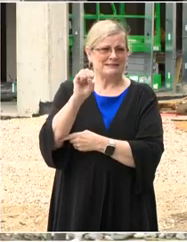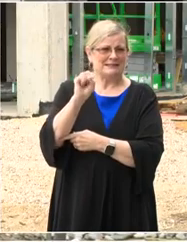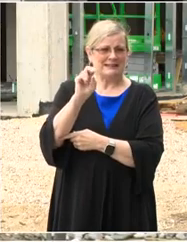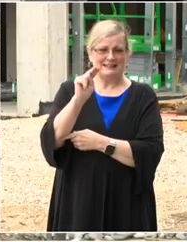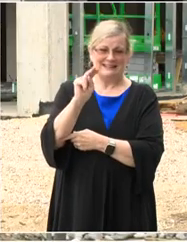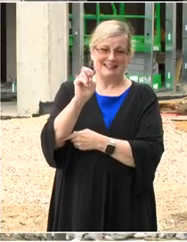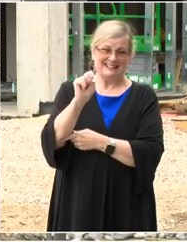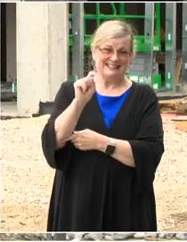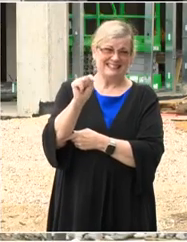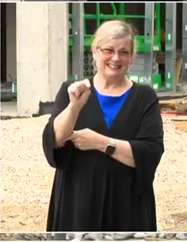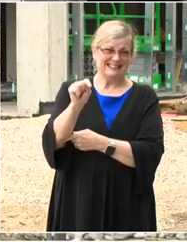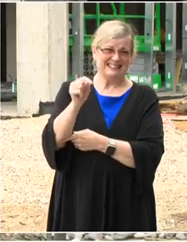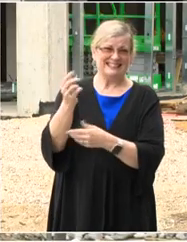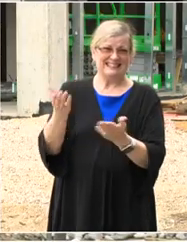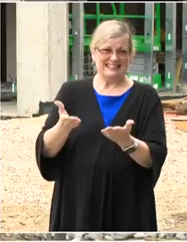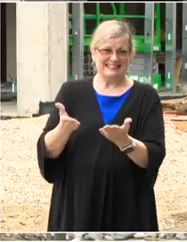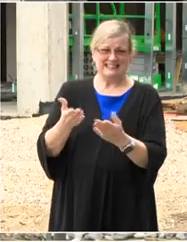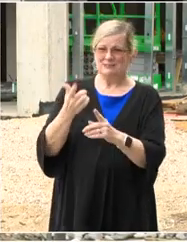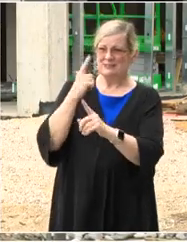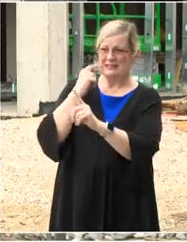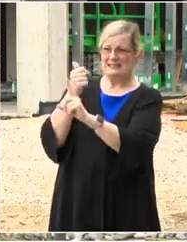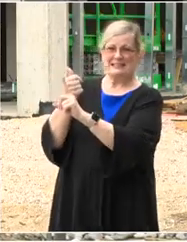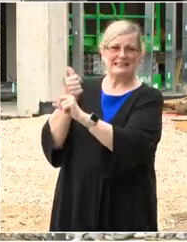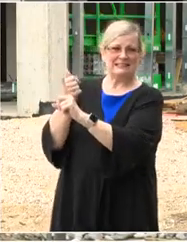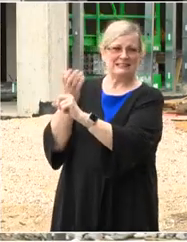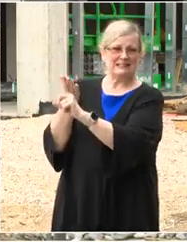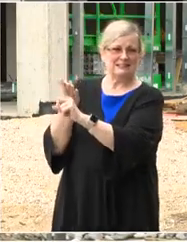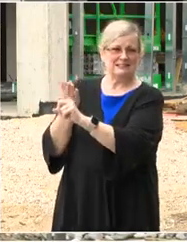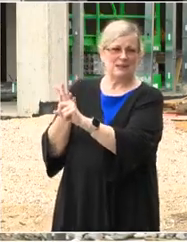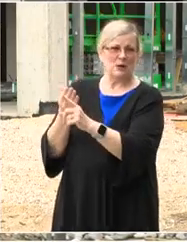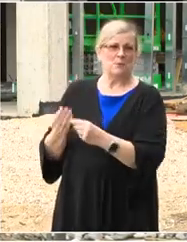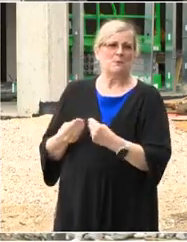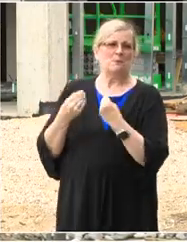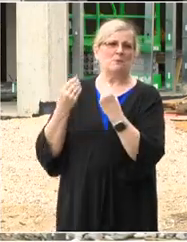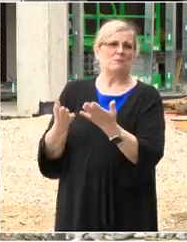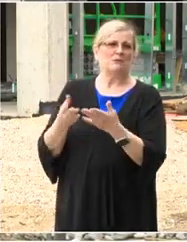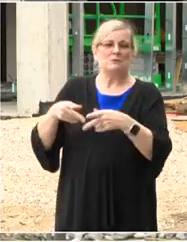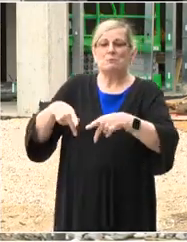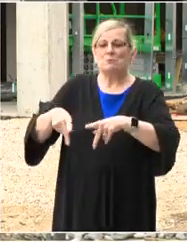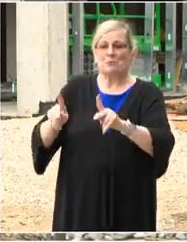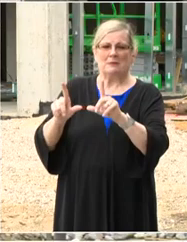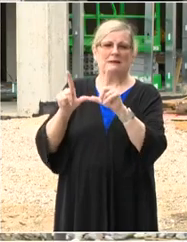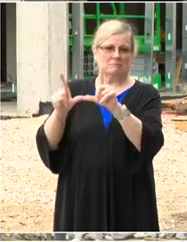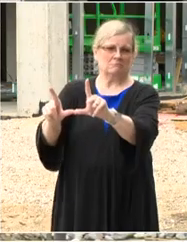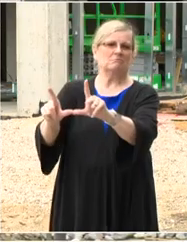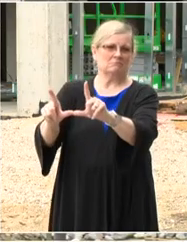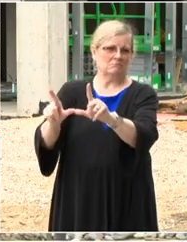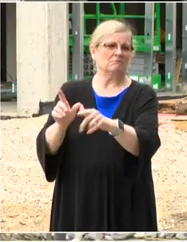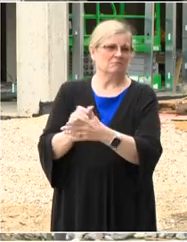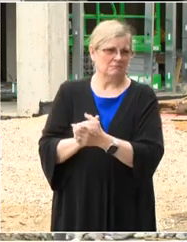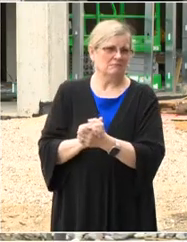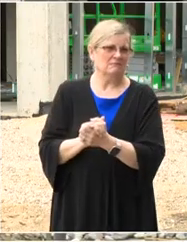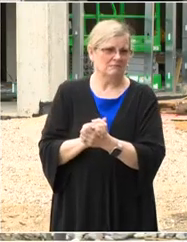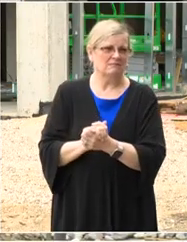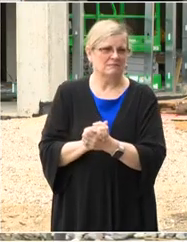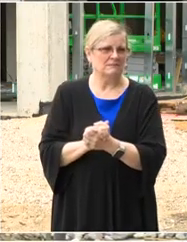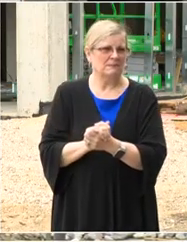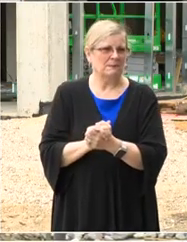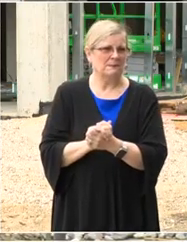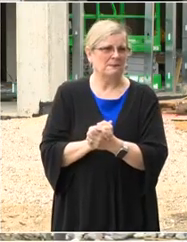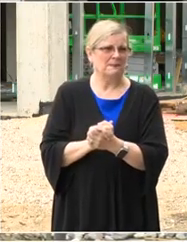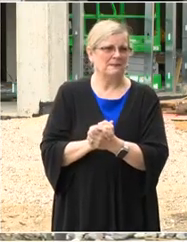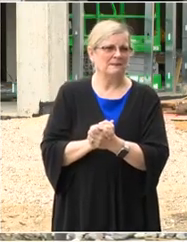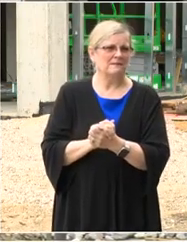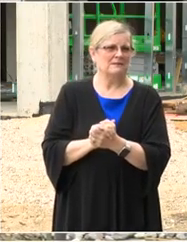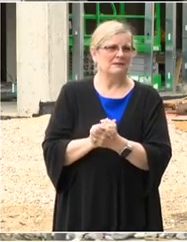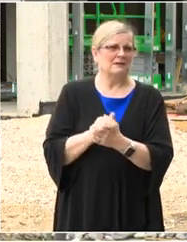And then, of course, we don't as government do this alone. The mayor alluded to that our housing providers have really stepped up. So it is one thing for the mayor to say